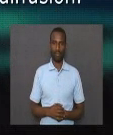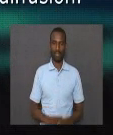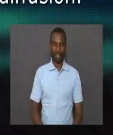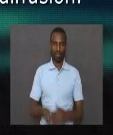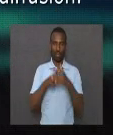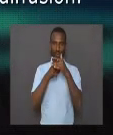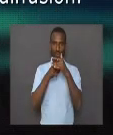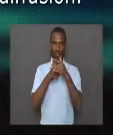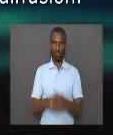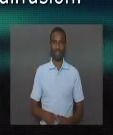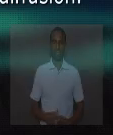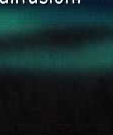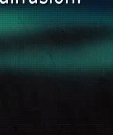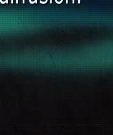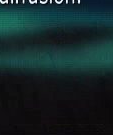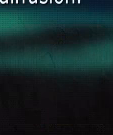Begin.